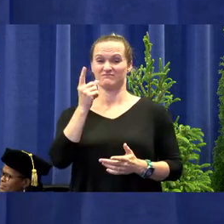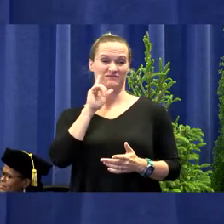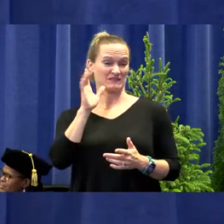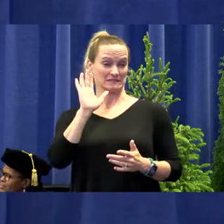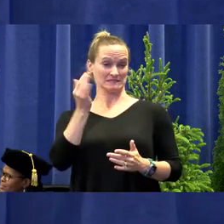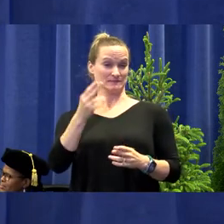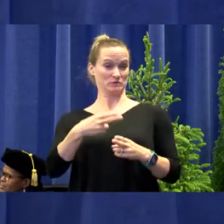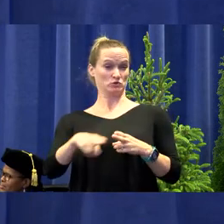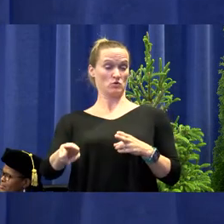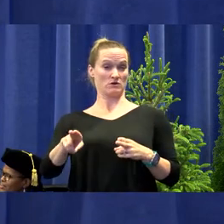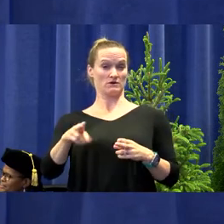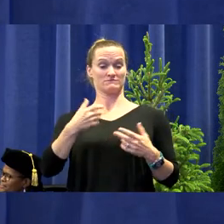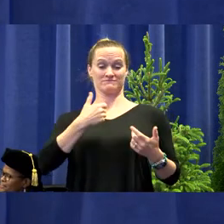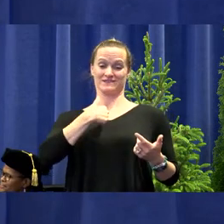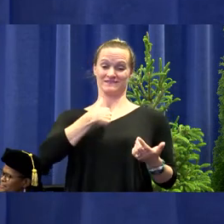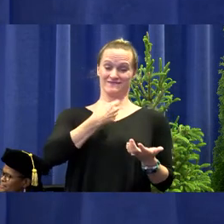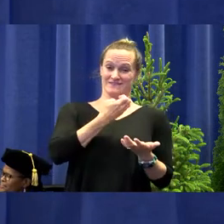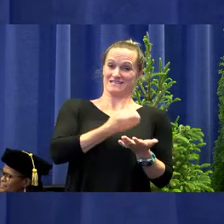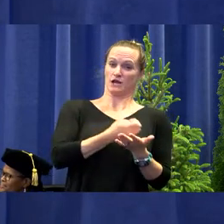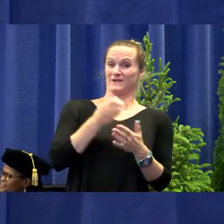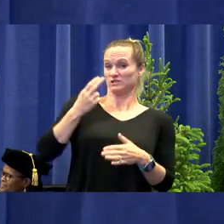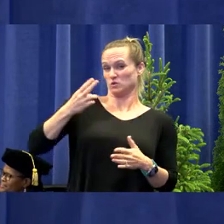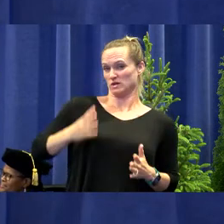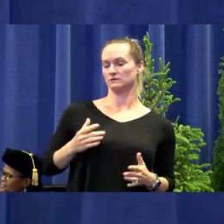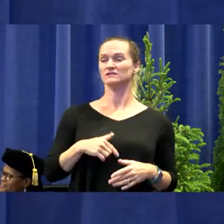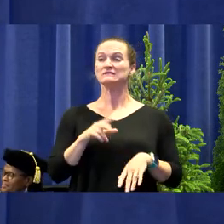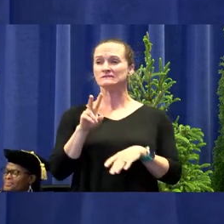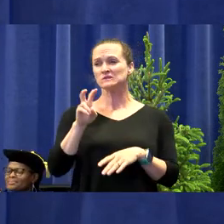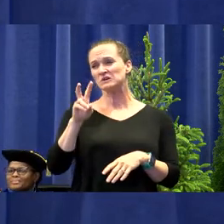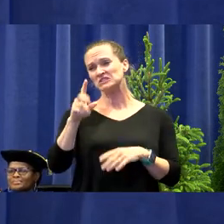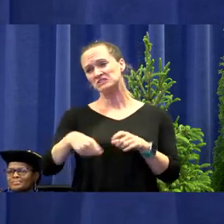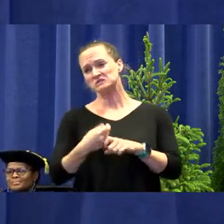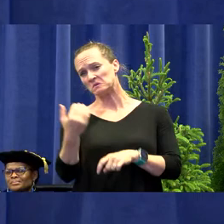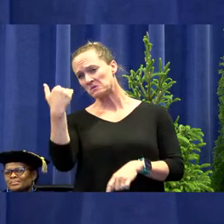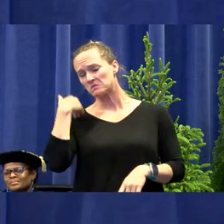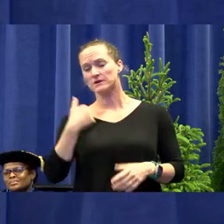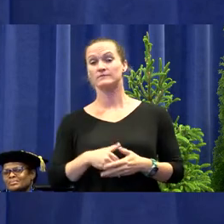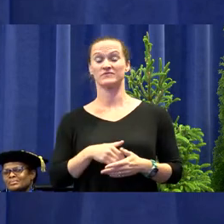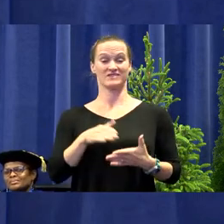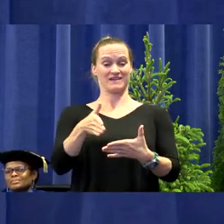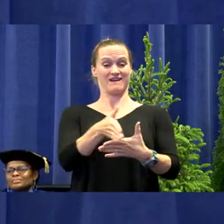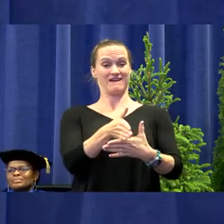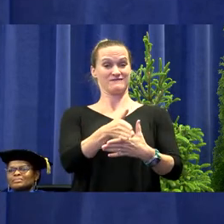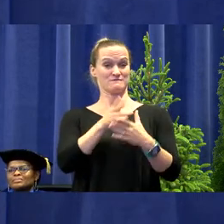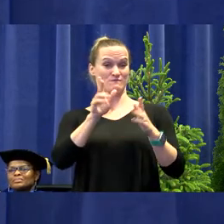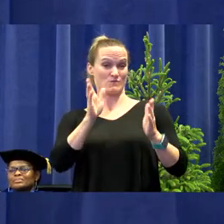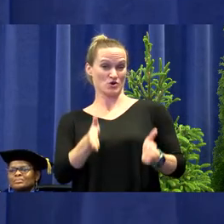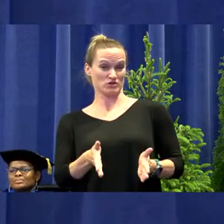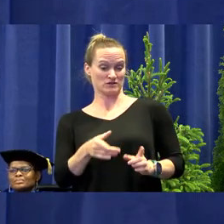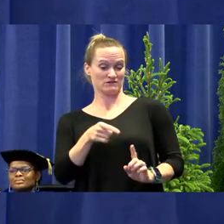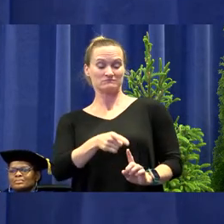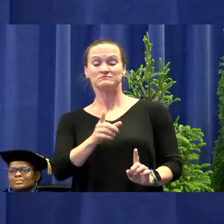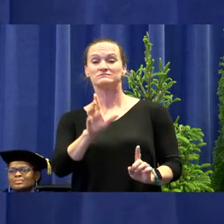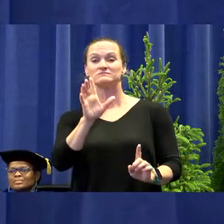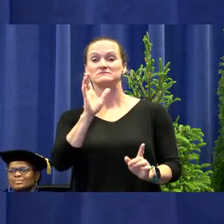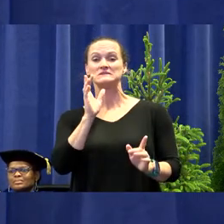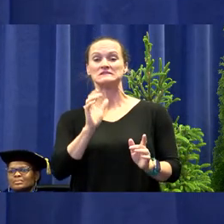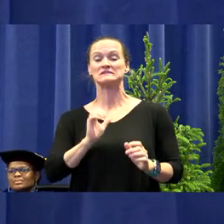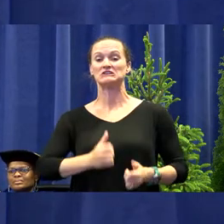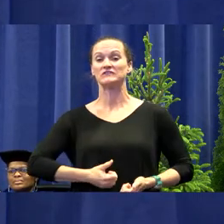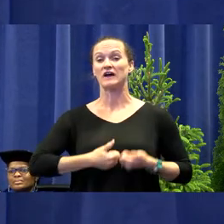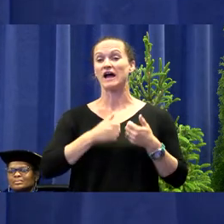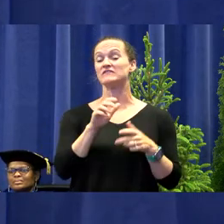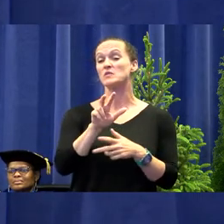for an economic historian like myself, so 200 years ago or so, the average person survived on about $3 per